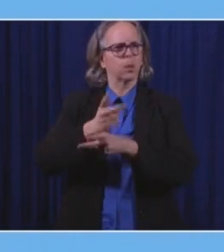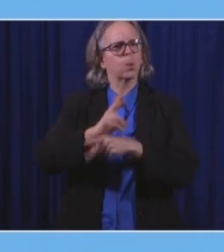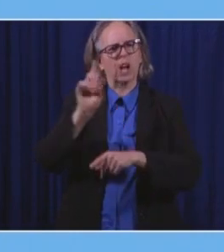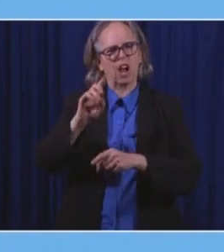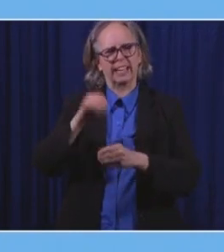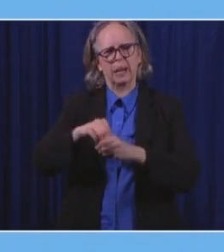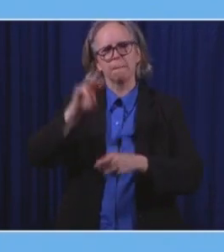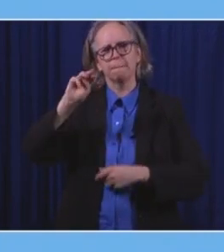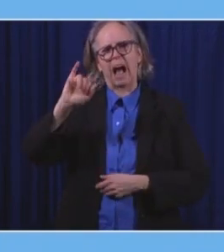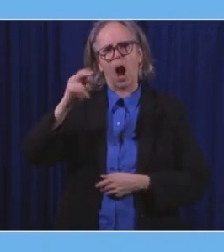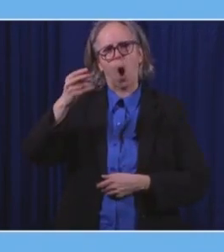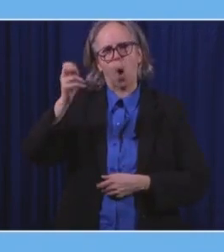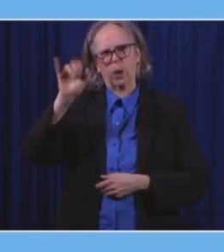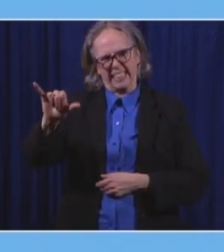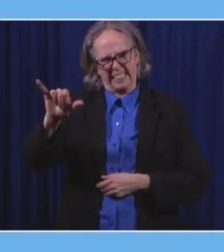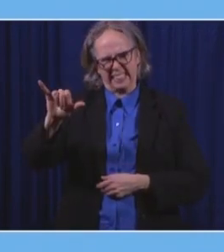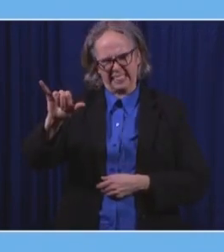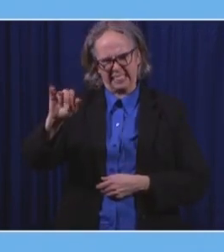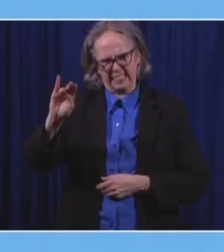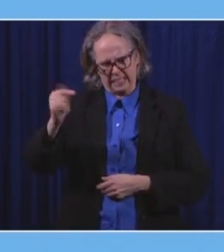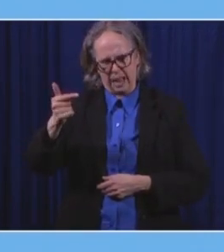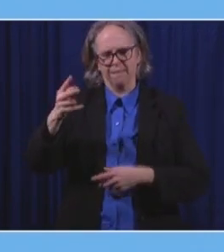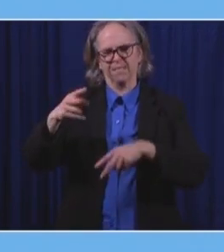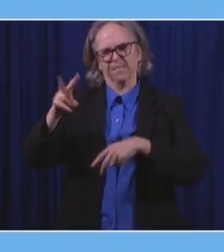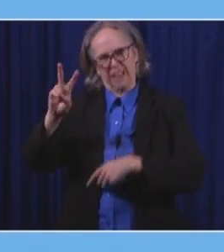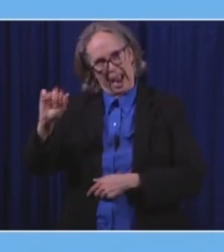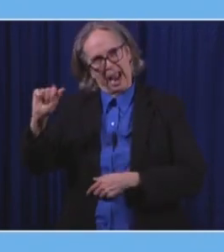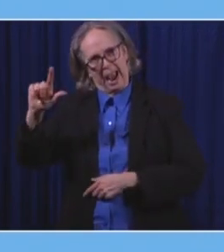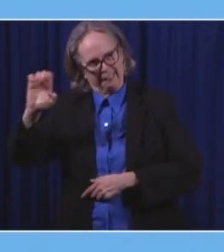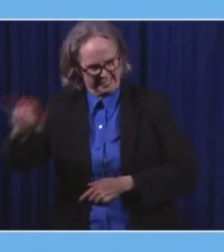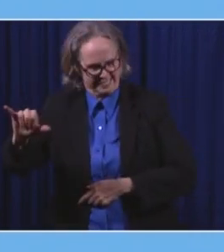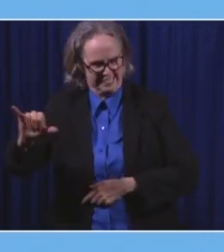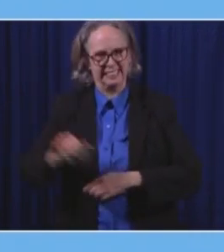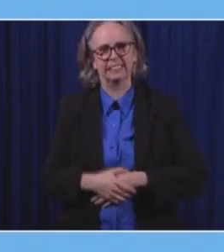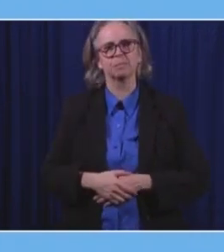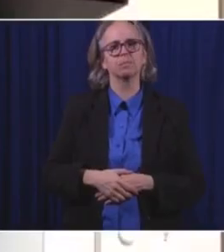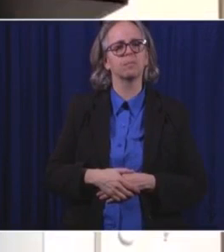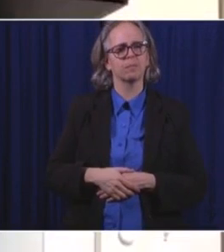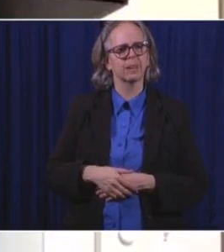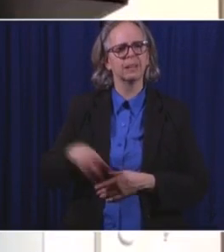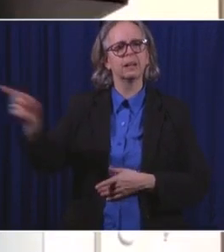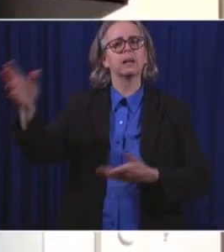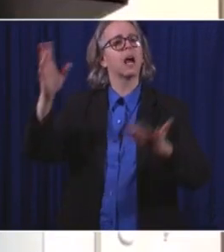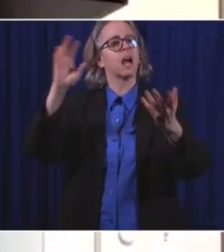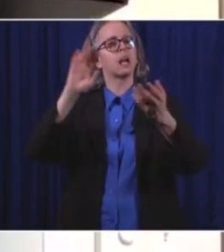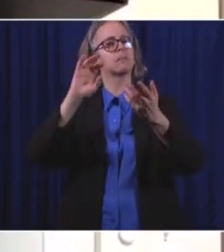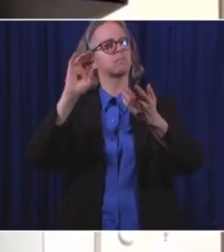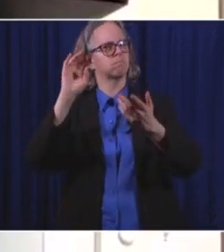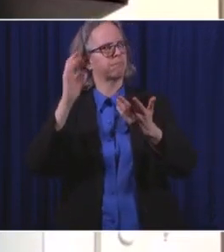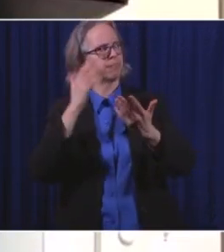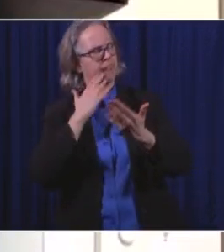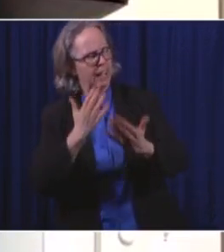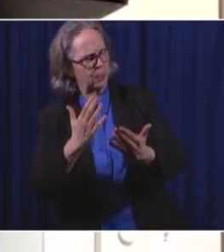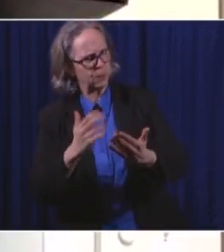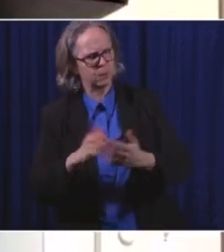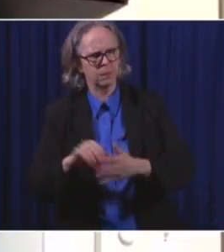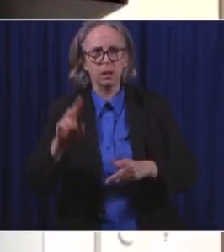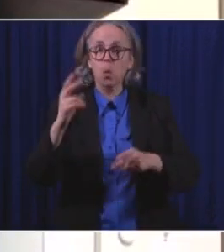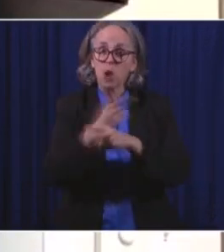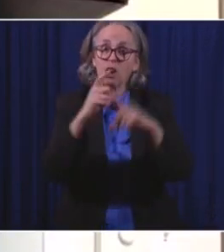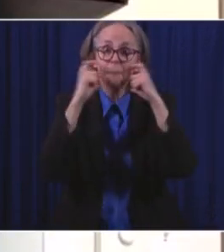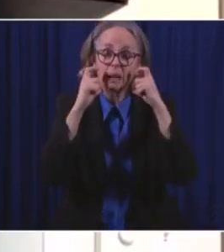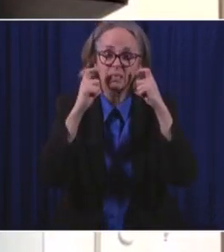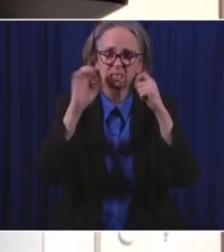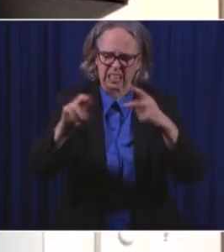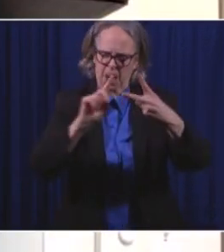Doctor, thank you very much. Thank you, Governor DeWine. Wear your mask. Wear your mask when you are around people who